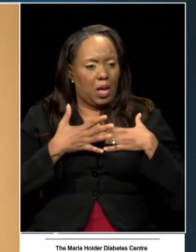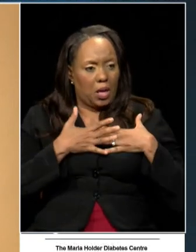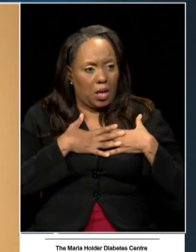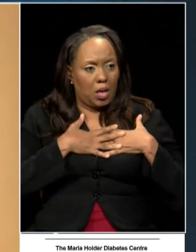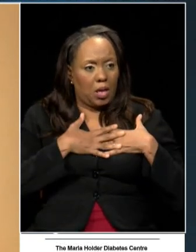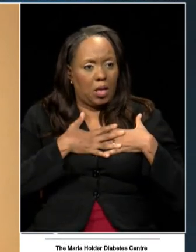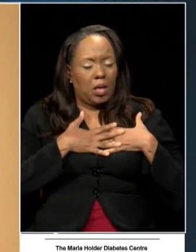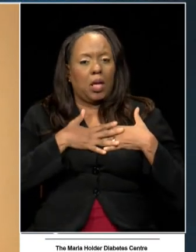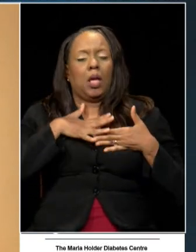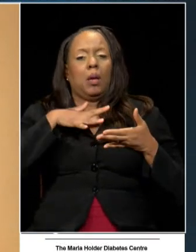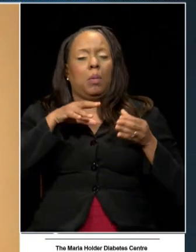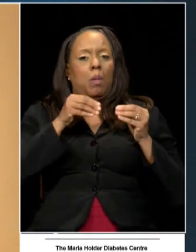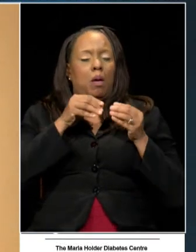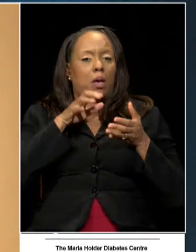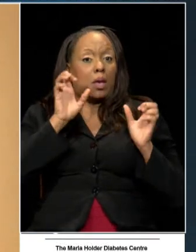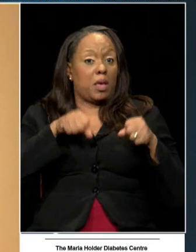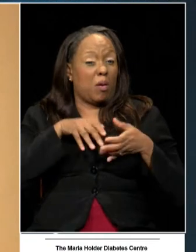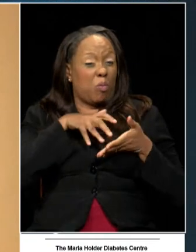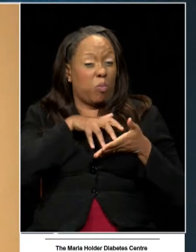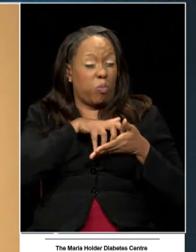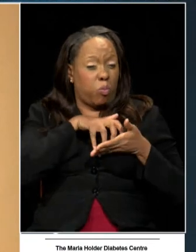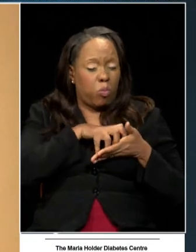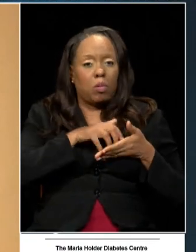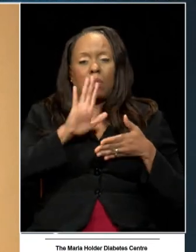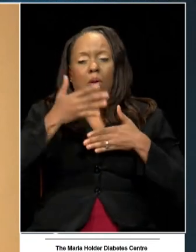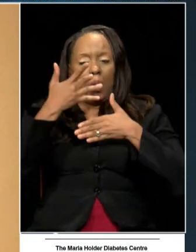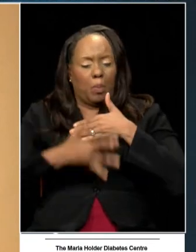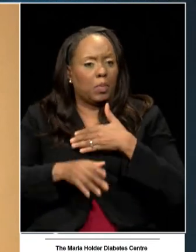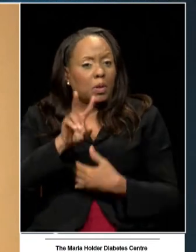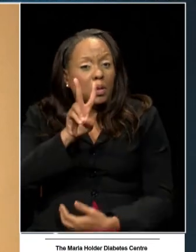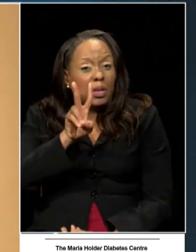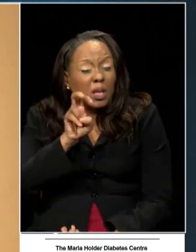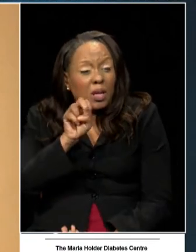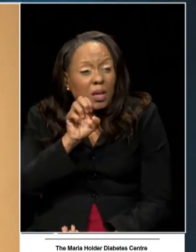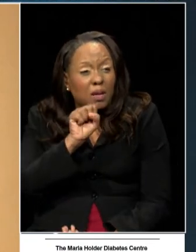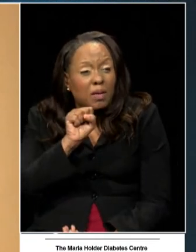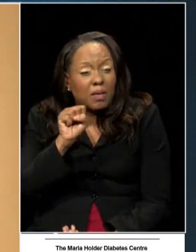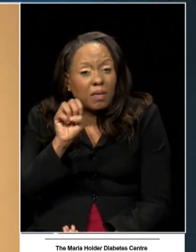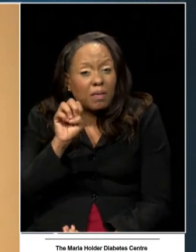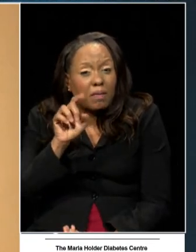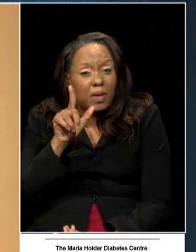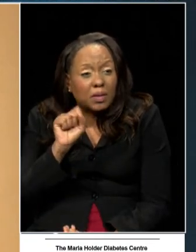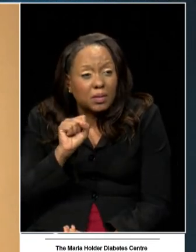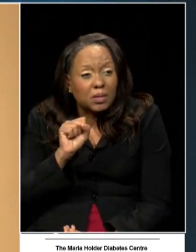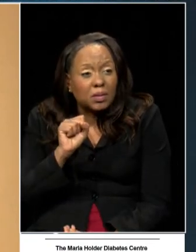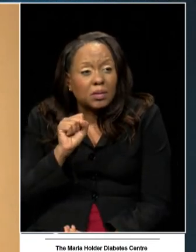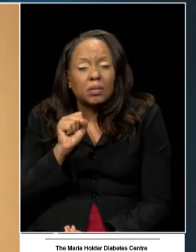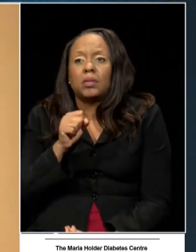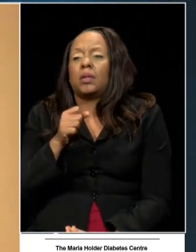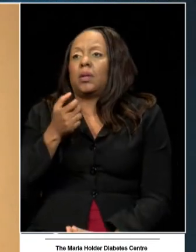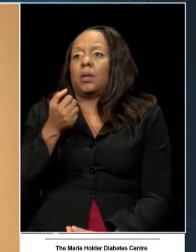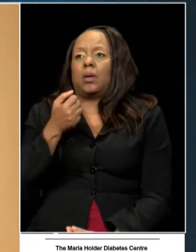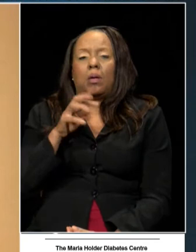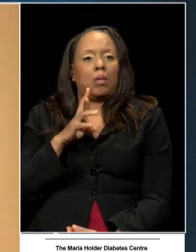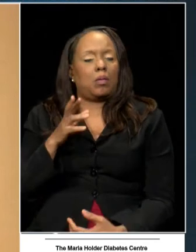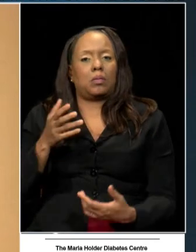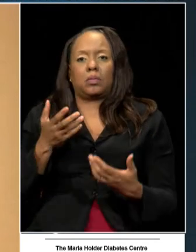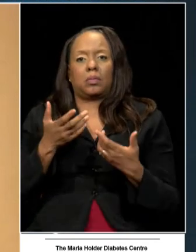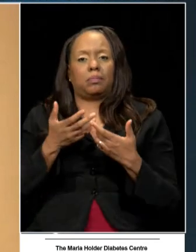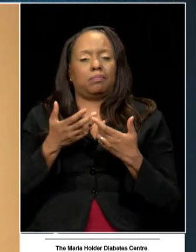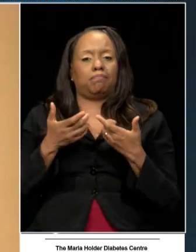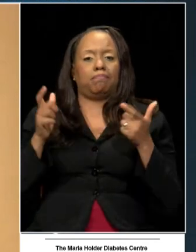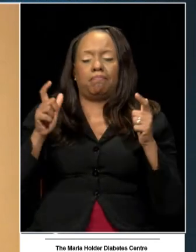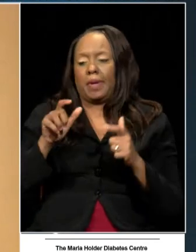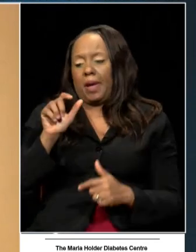can become weakened. The blood vessels, be they the major, like the blood vessels like the aorta or the major arteries, or even